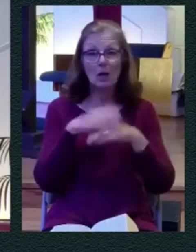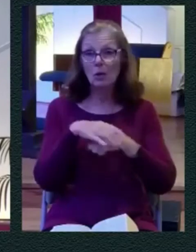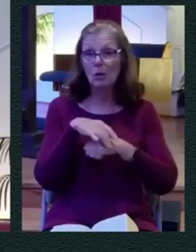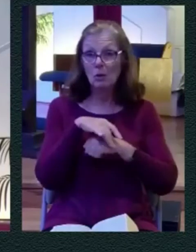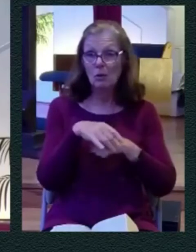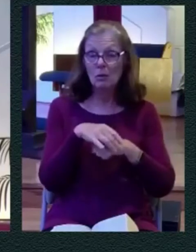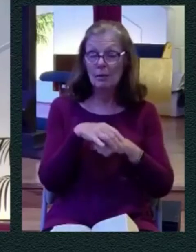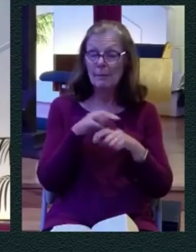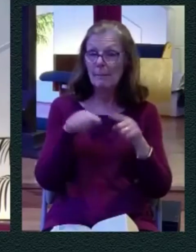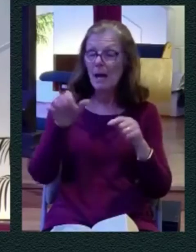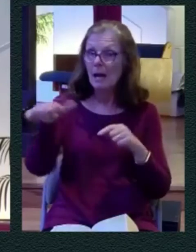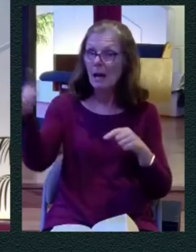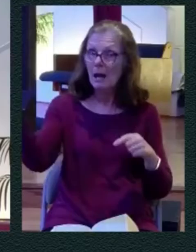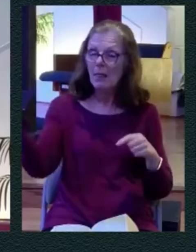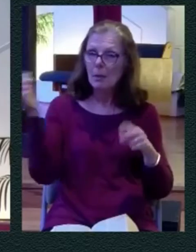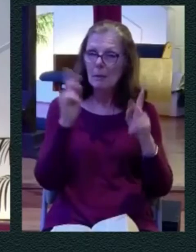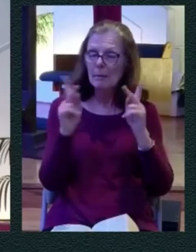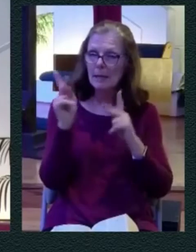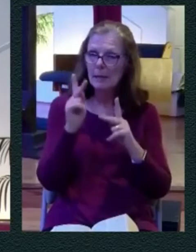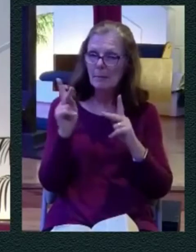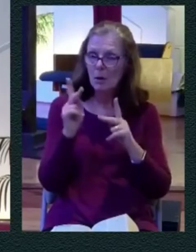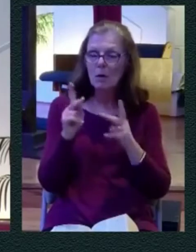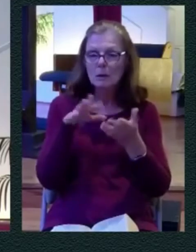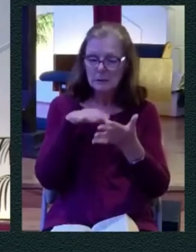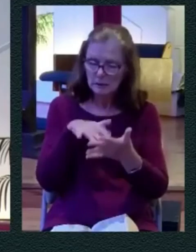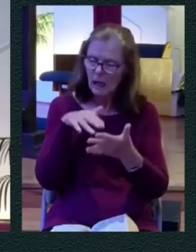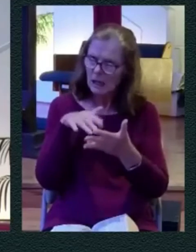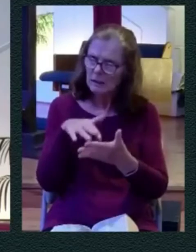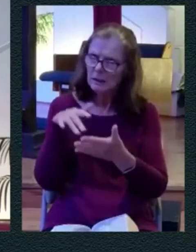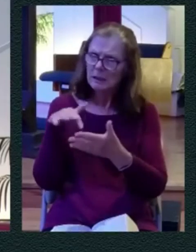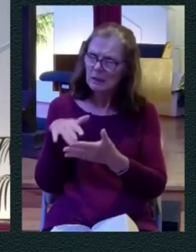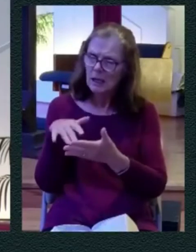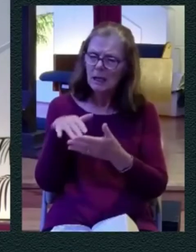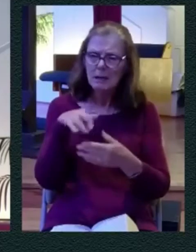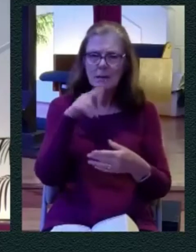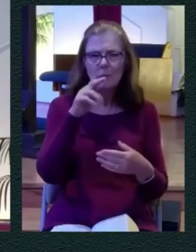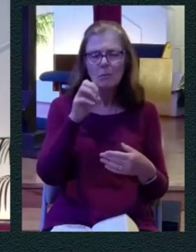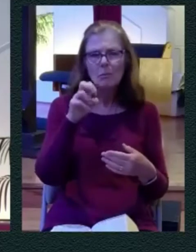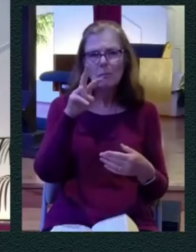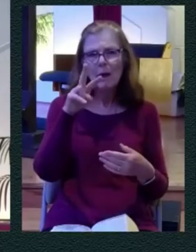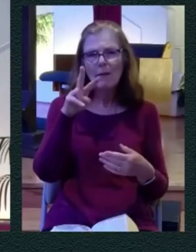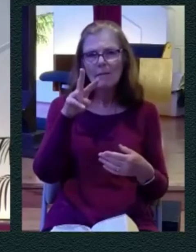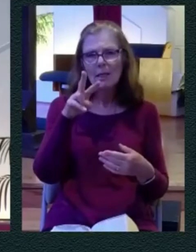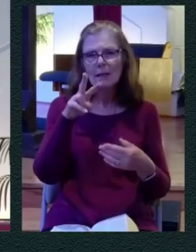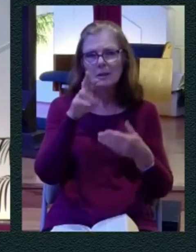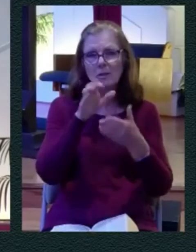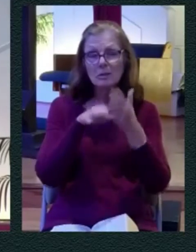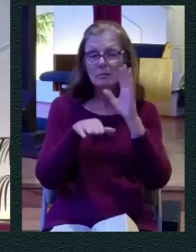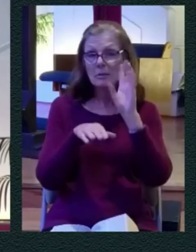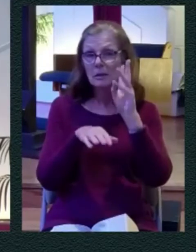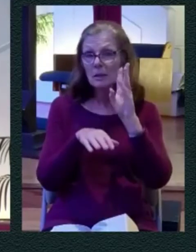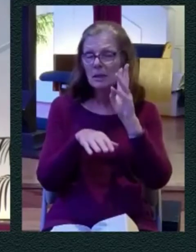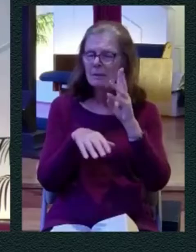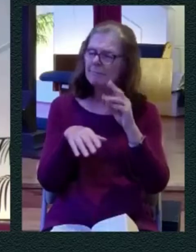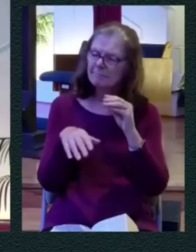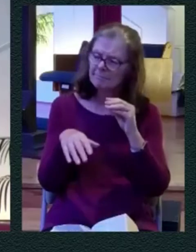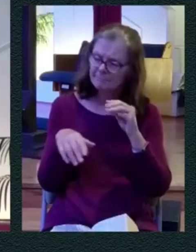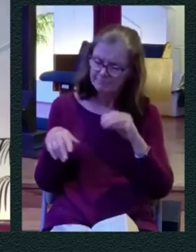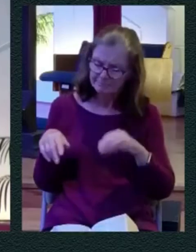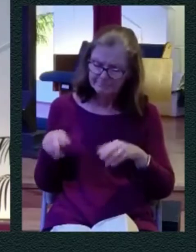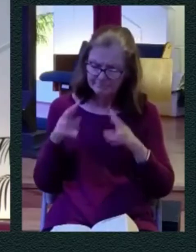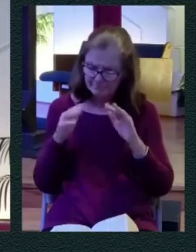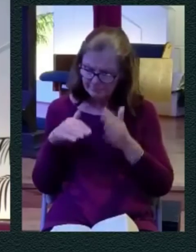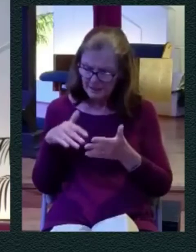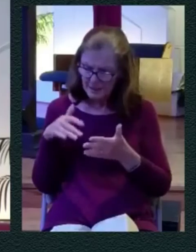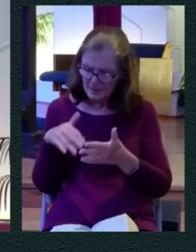But other students of this passage have looked at it and reflected and searched through